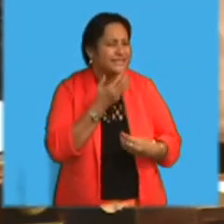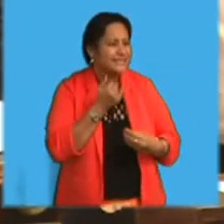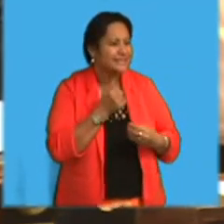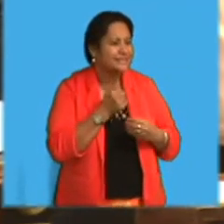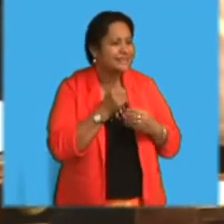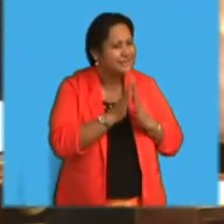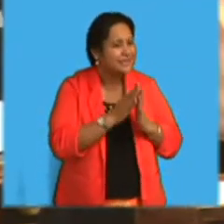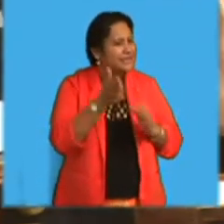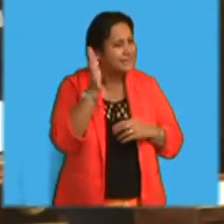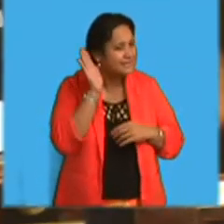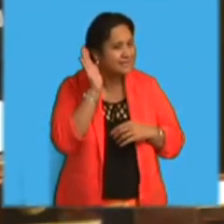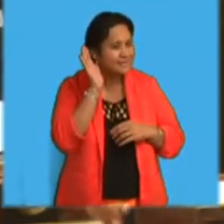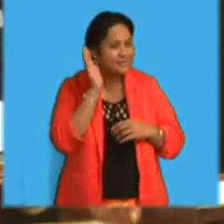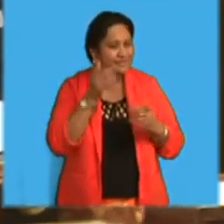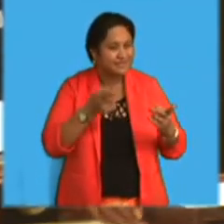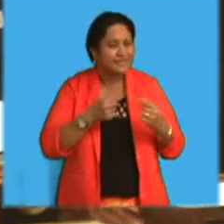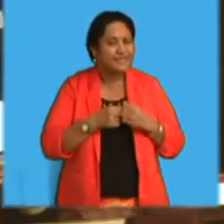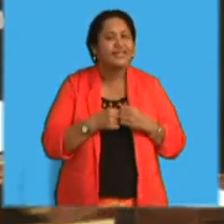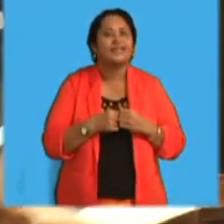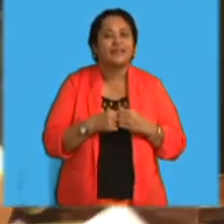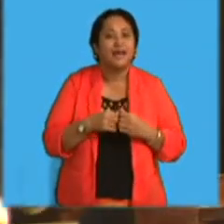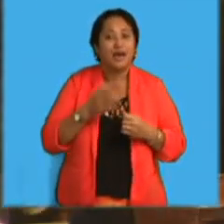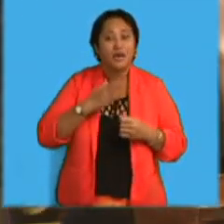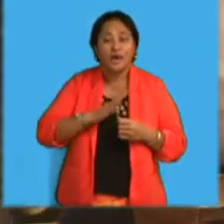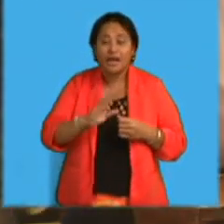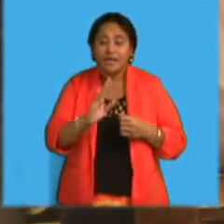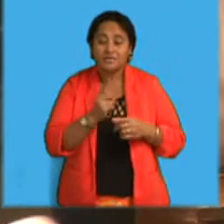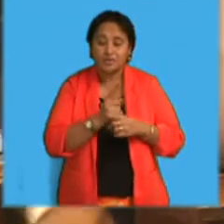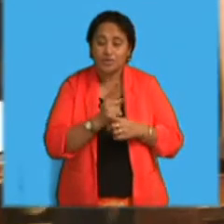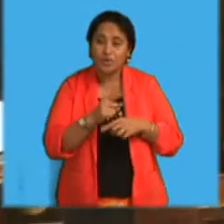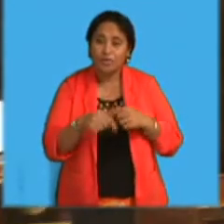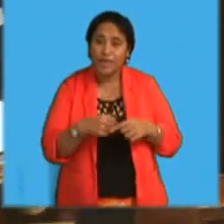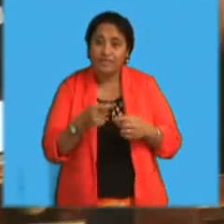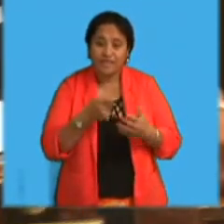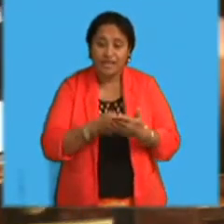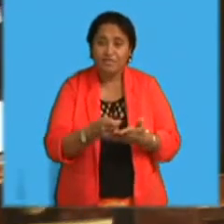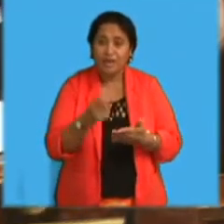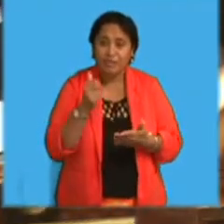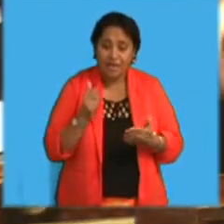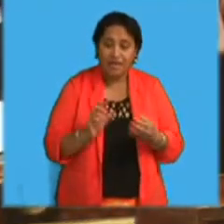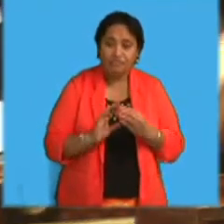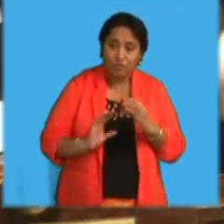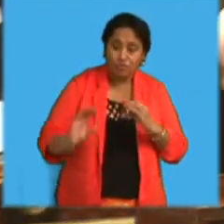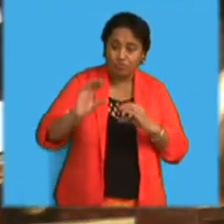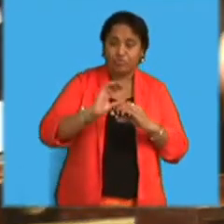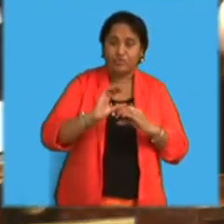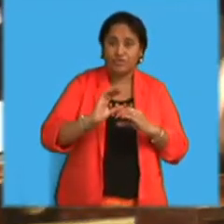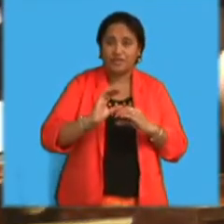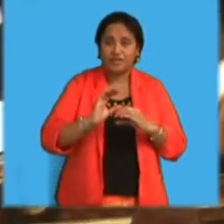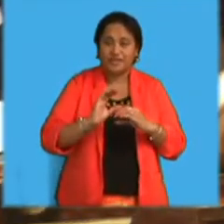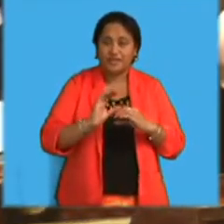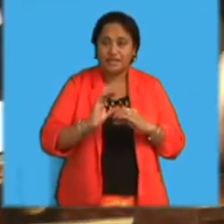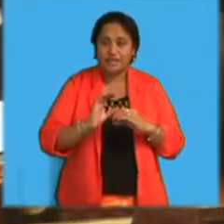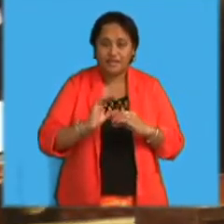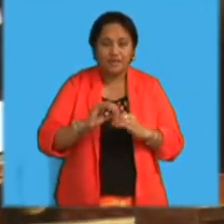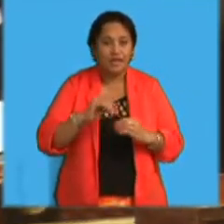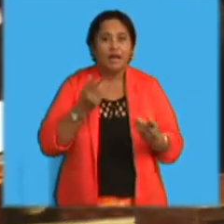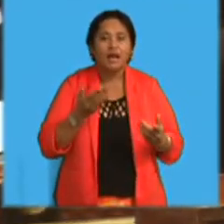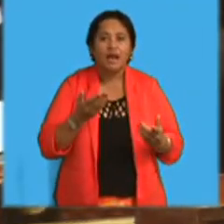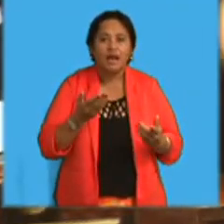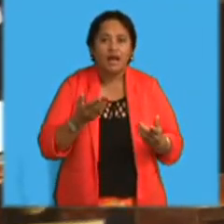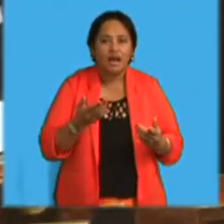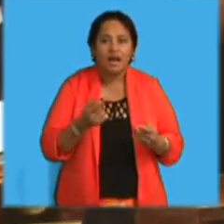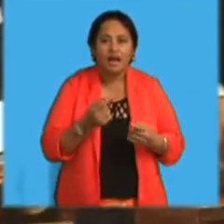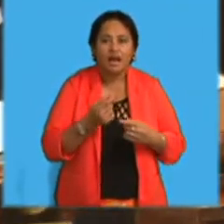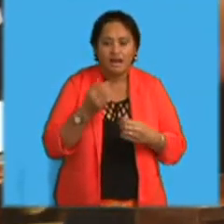just listen. I want to highlight that the compensation exercise, Madam Speaker, was not undertaken by the Fiji First government, Madam